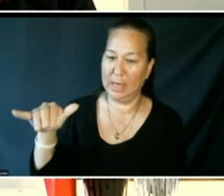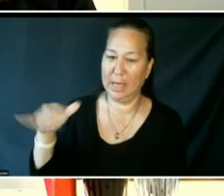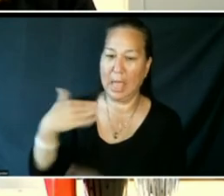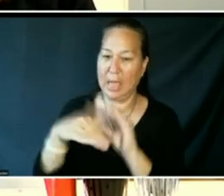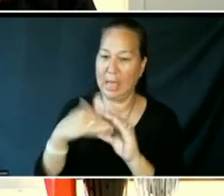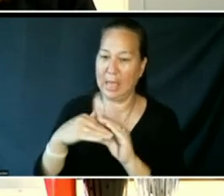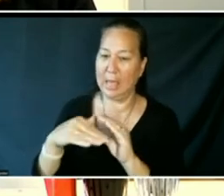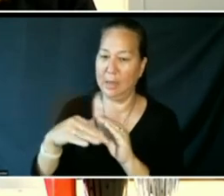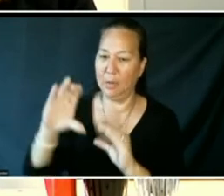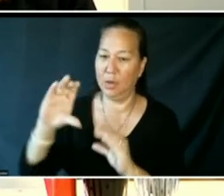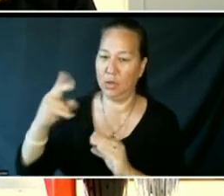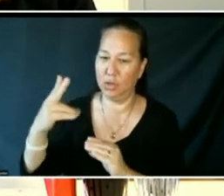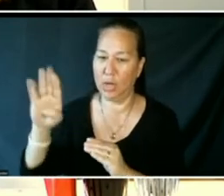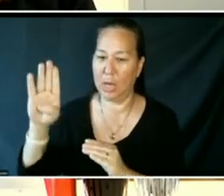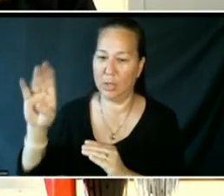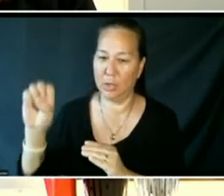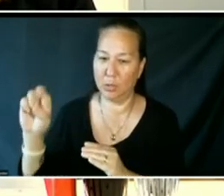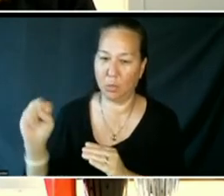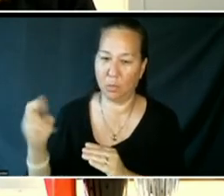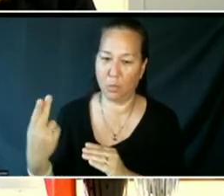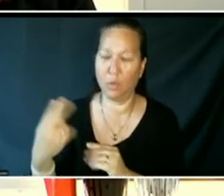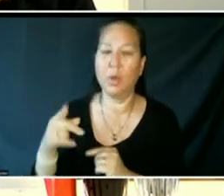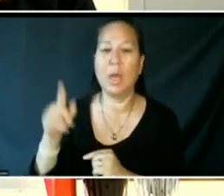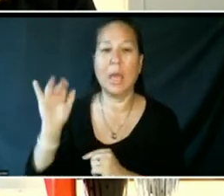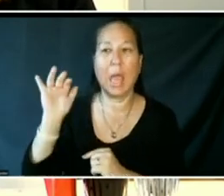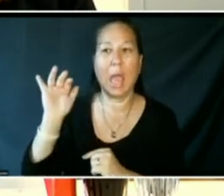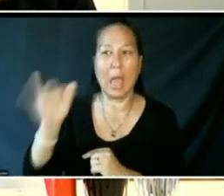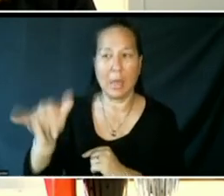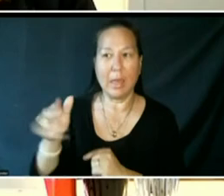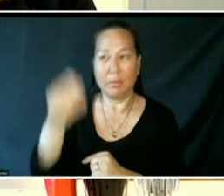politely to say, this is your task.